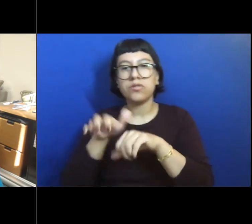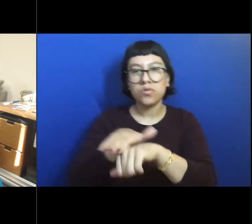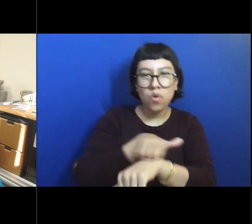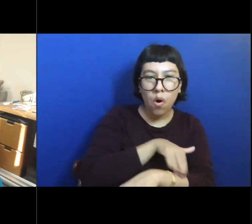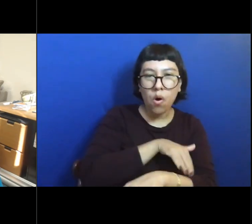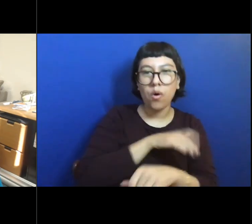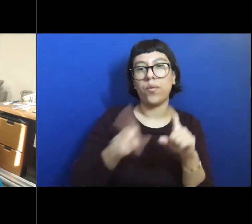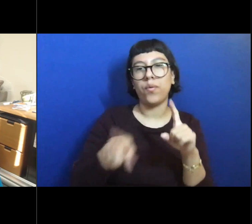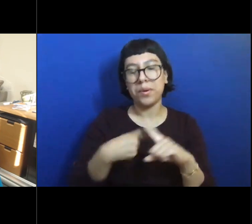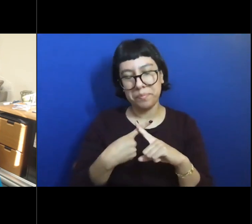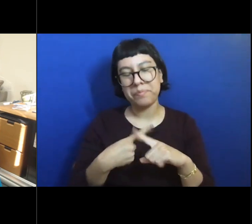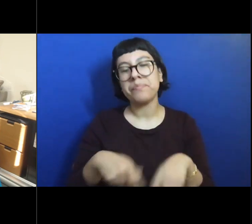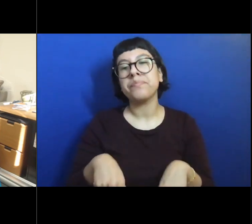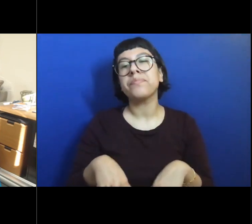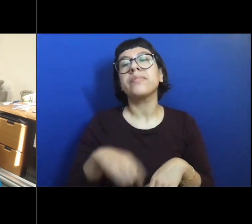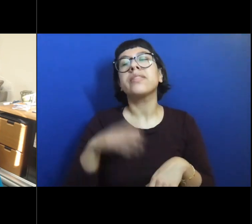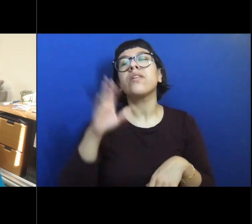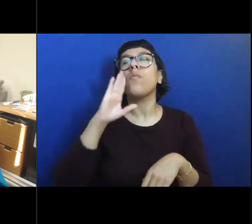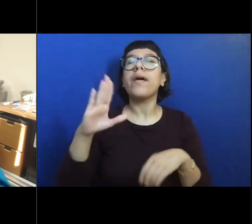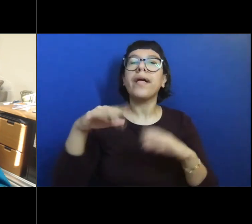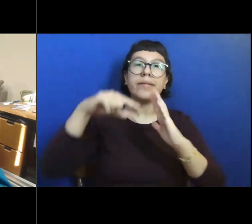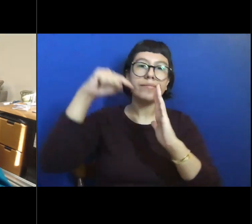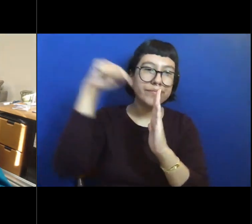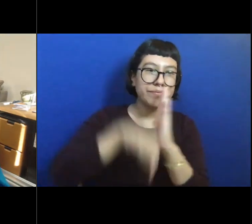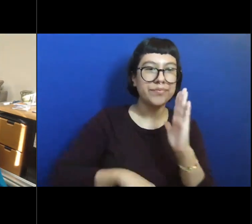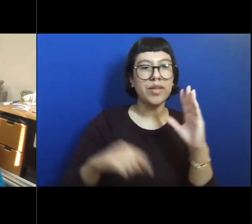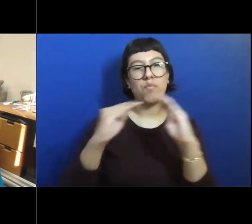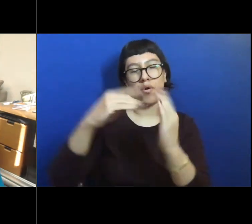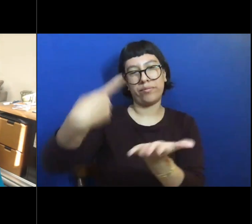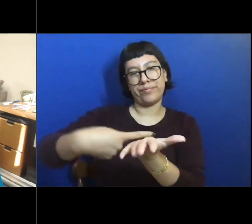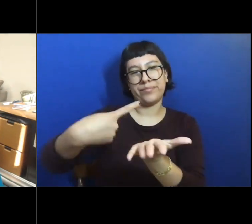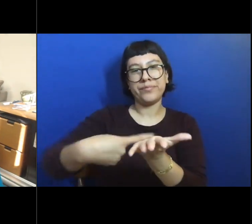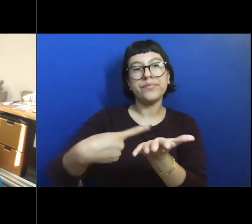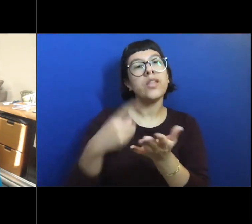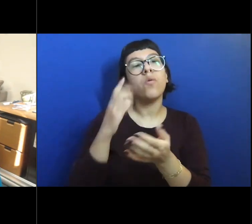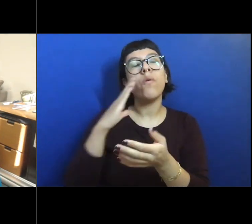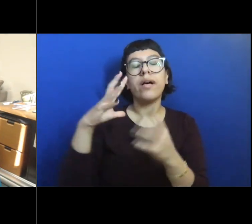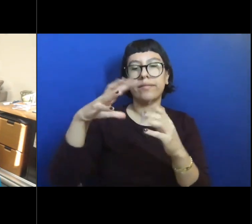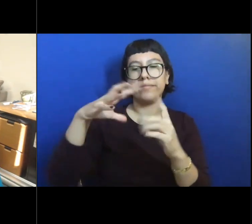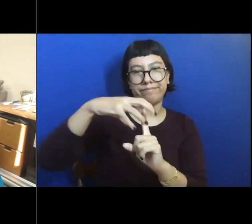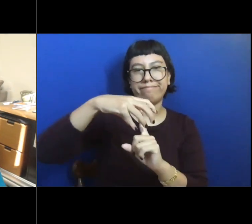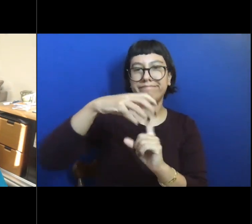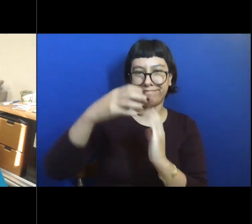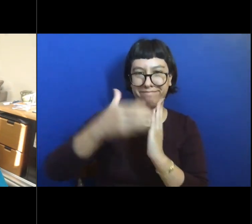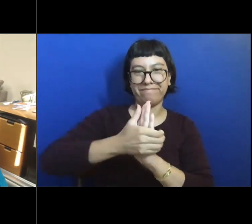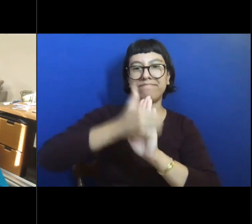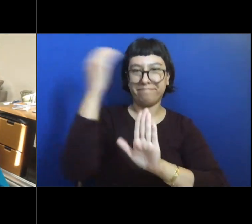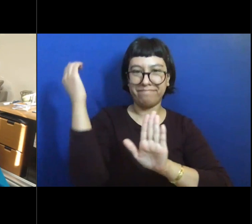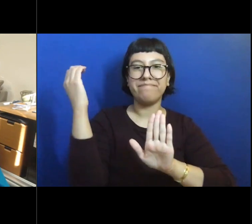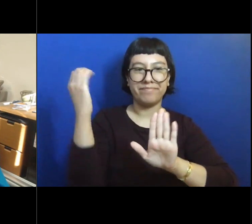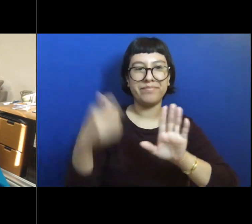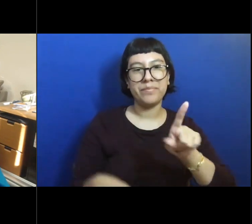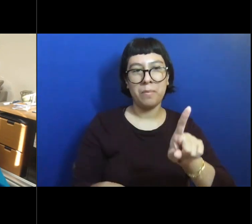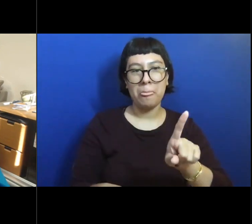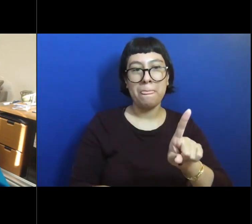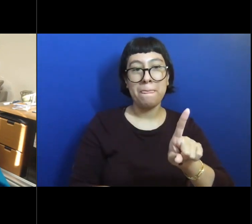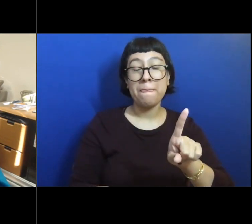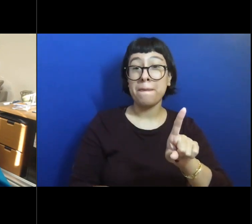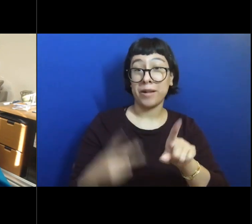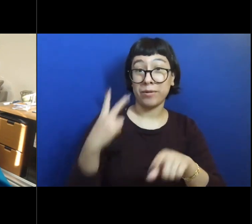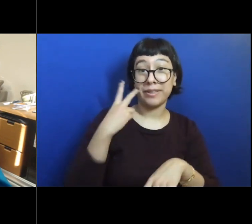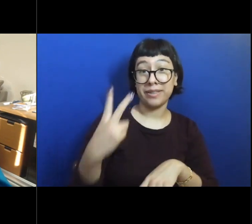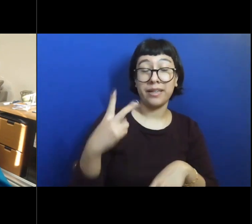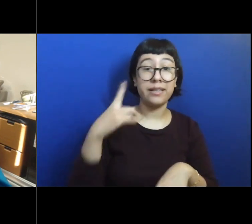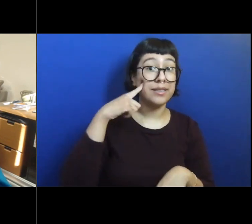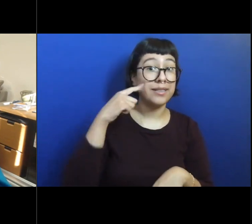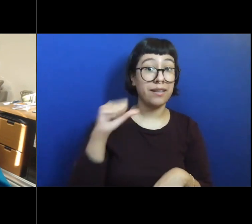is doing. So we'll dissect this thing here a little bit more. We'll pull it out of its little case. And so the silver box that you see